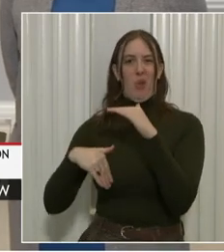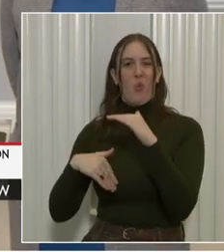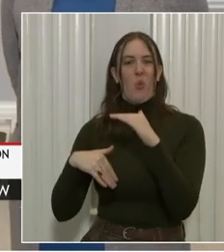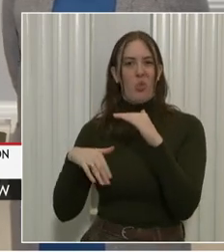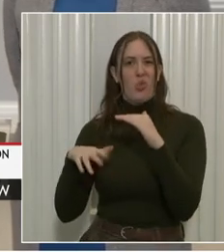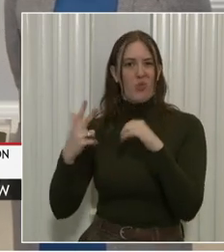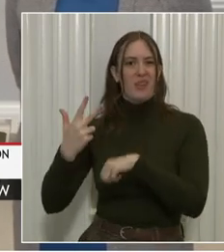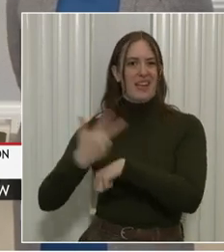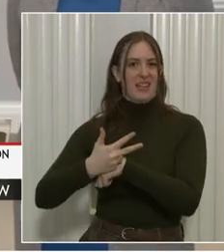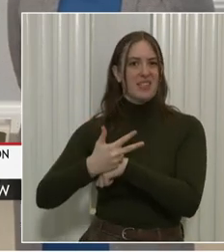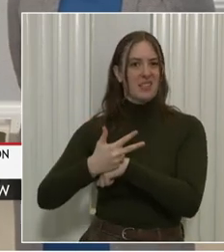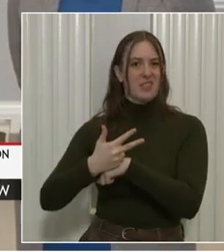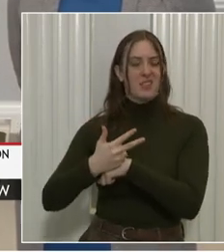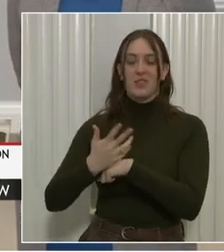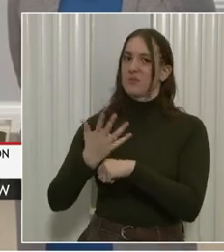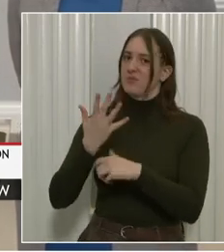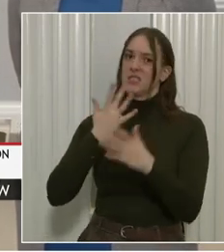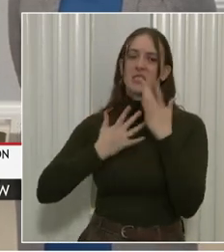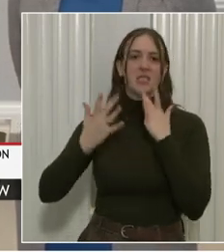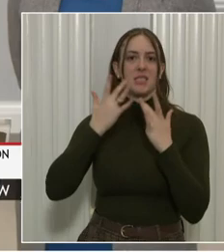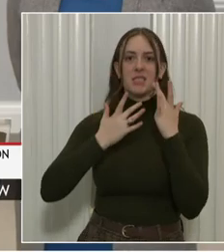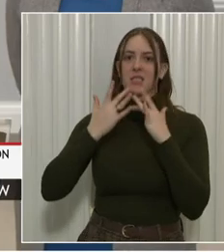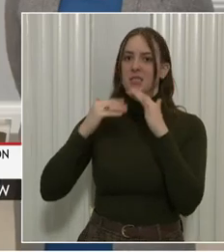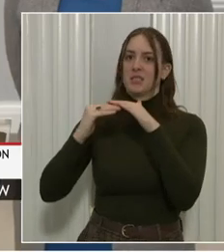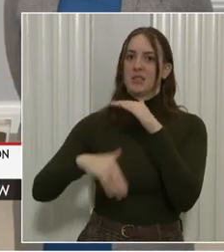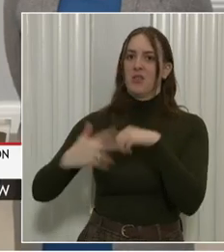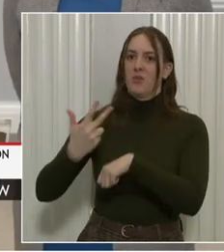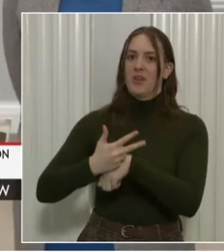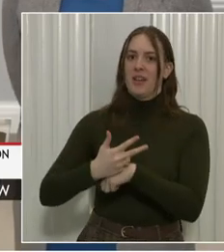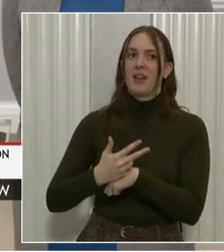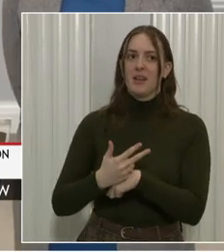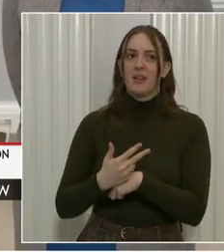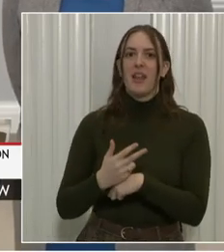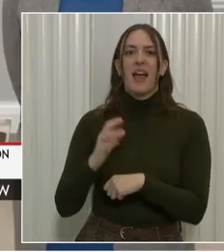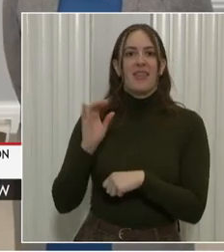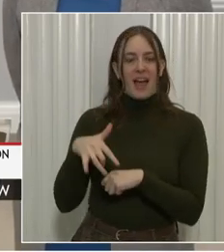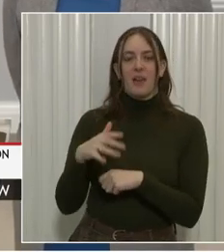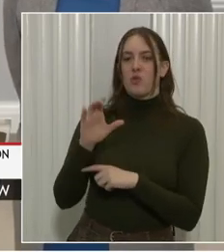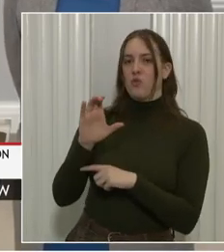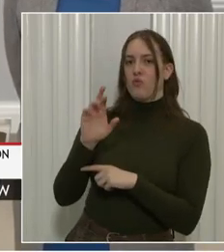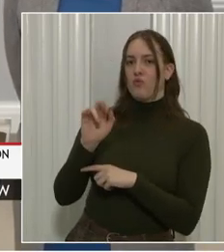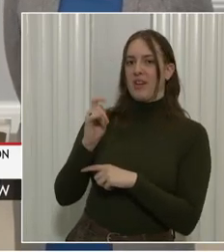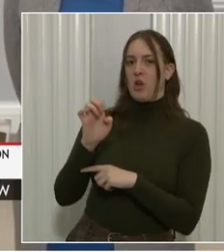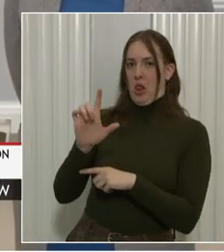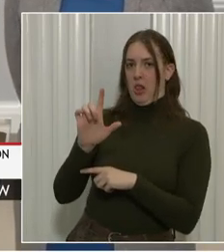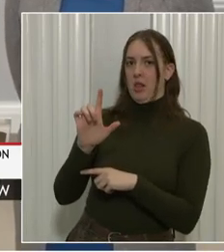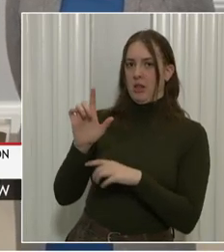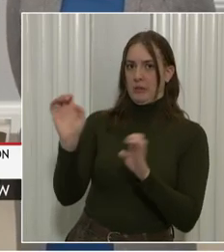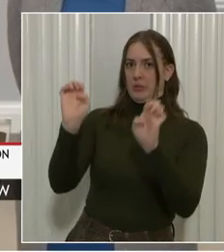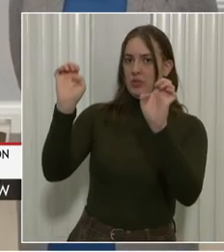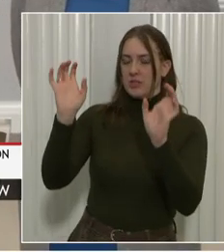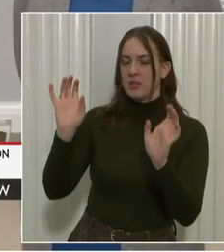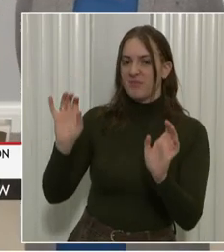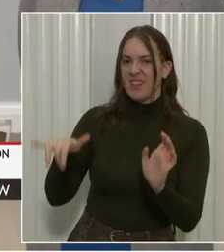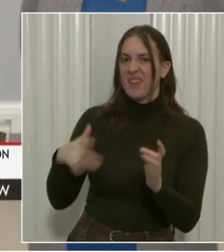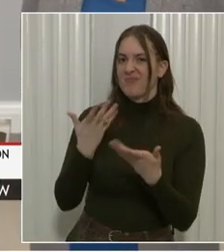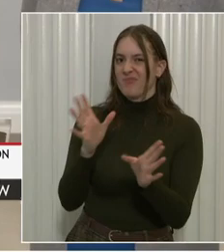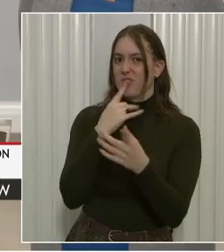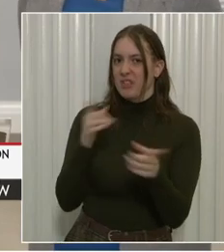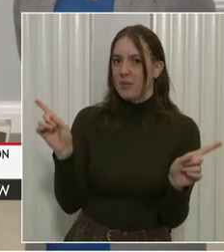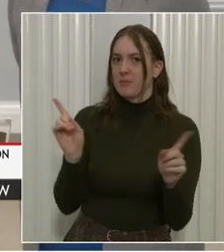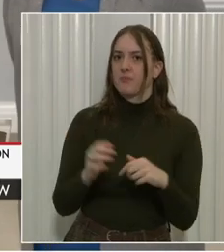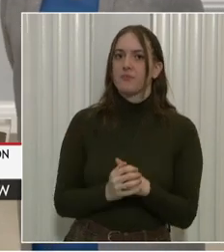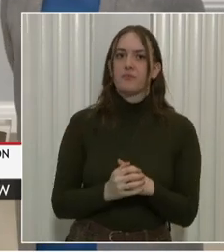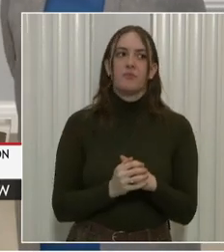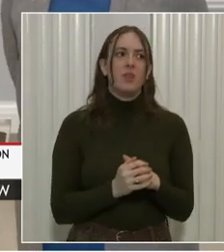of inventory, that's when we are sounding the alarm that there's a critical shortage. And so what would you optimally like to have as far as how